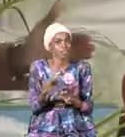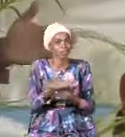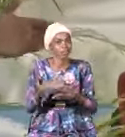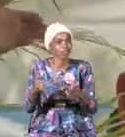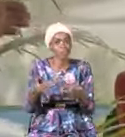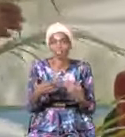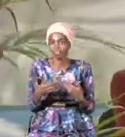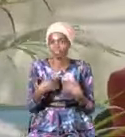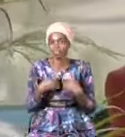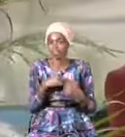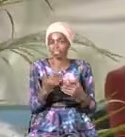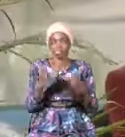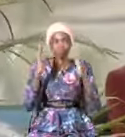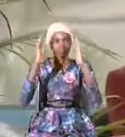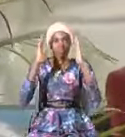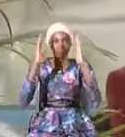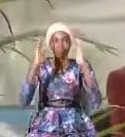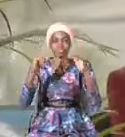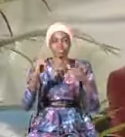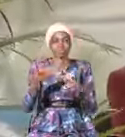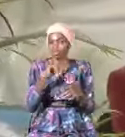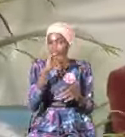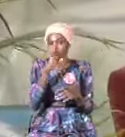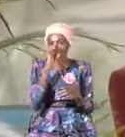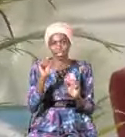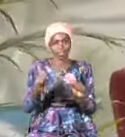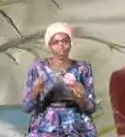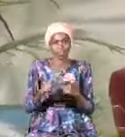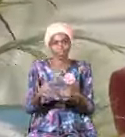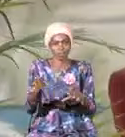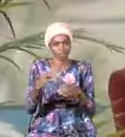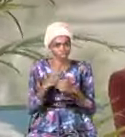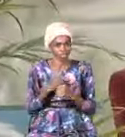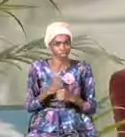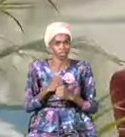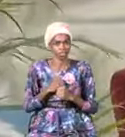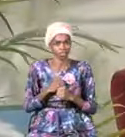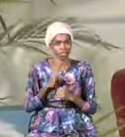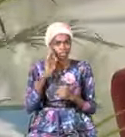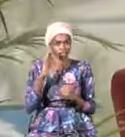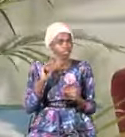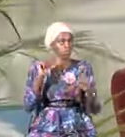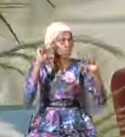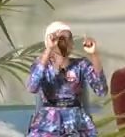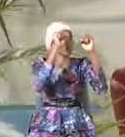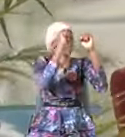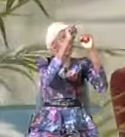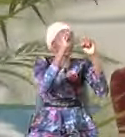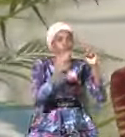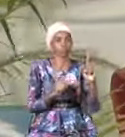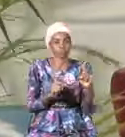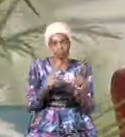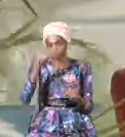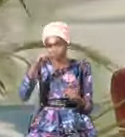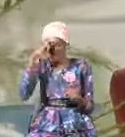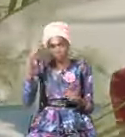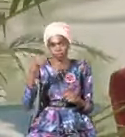focus, you will not be able to achieve your goal because you are purposeless.